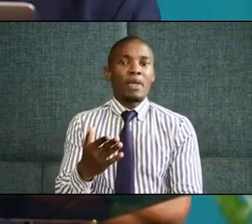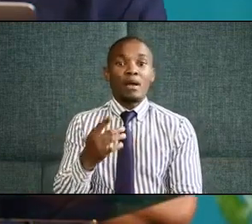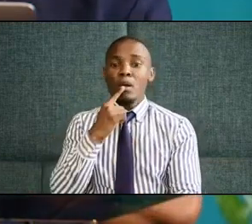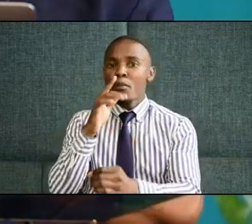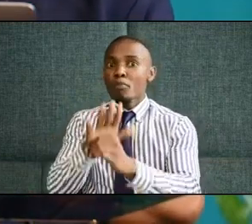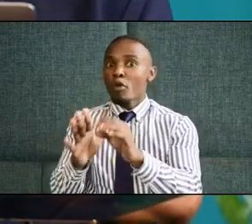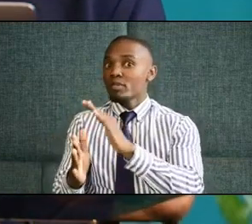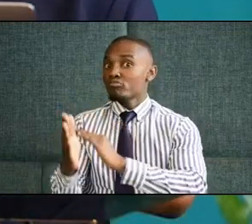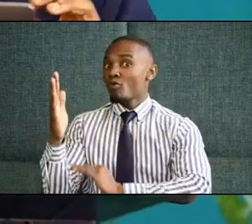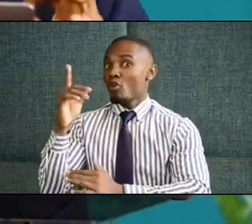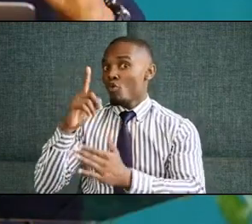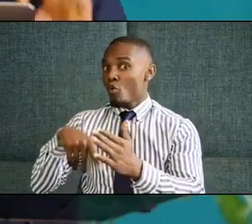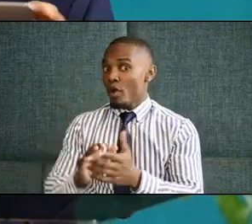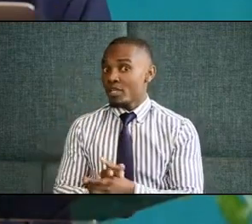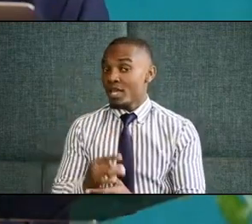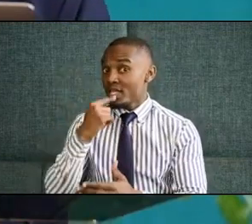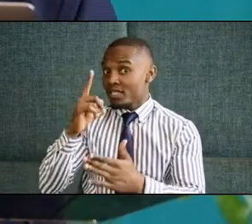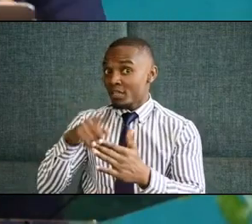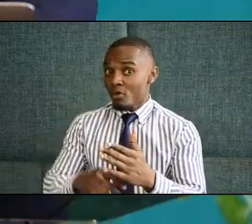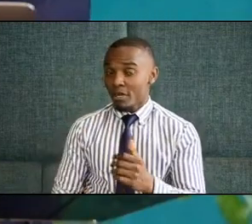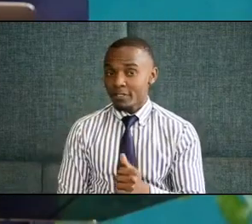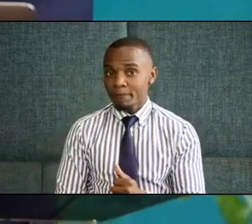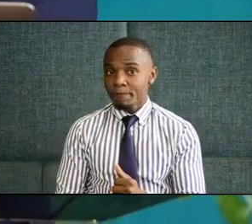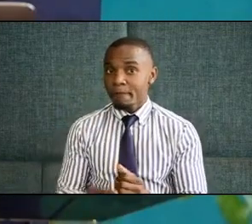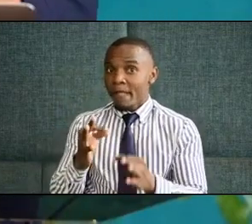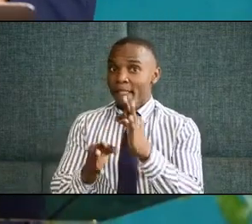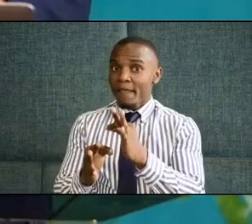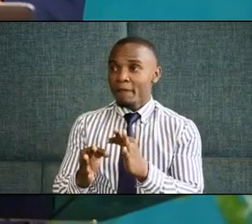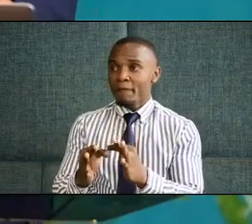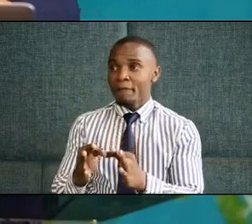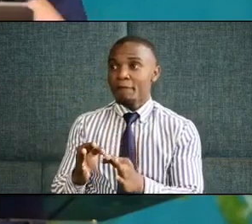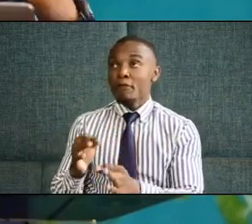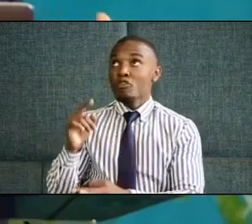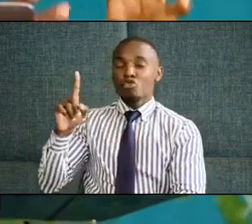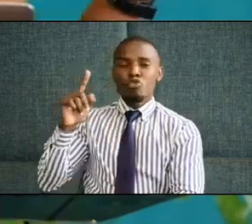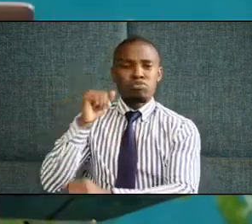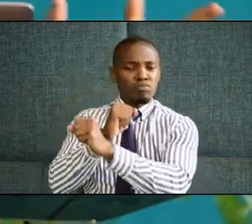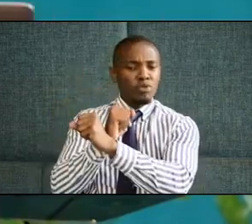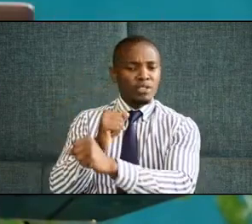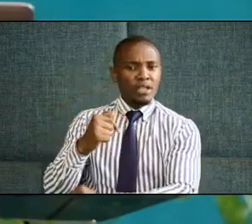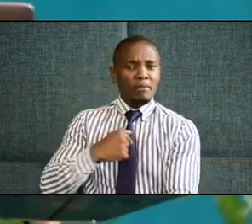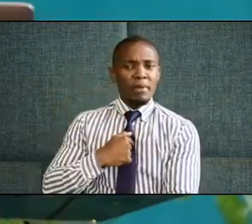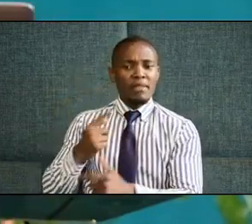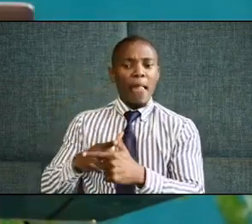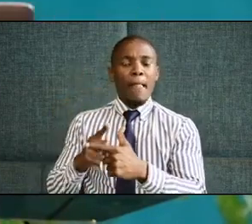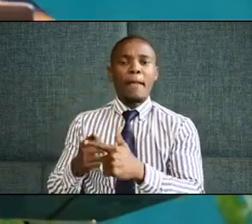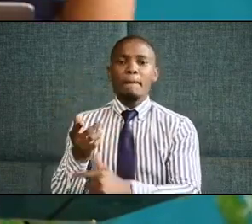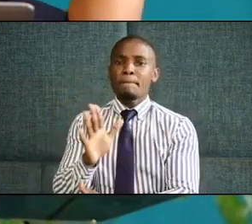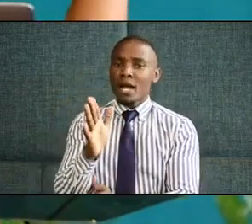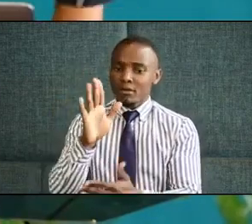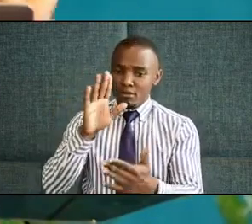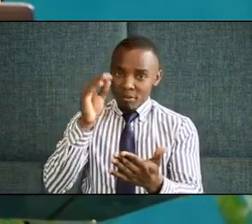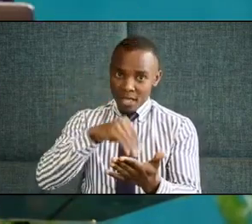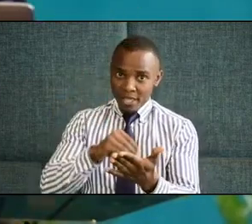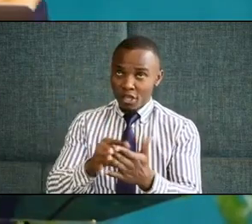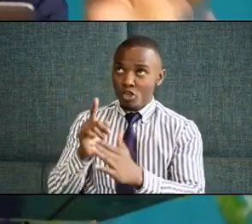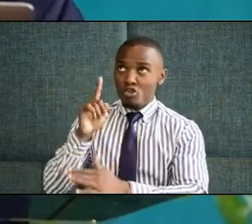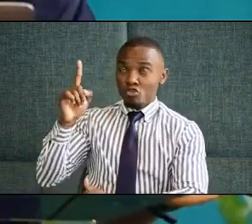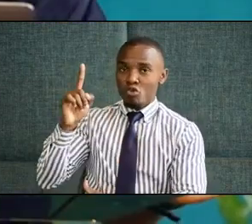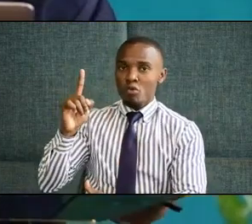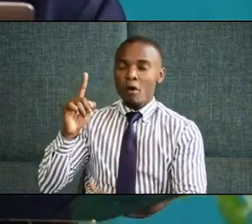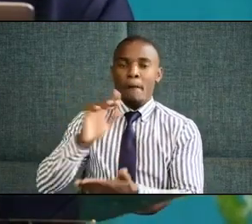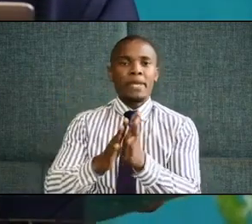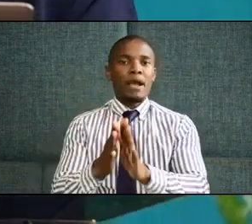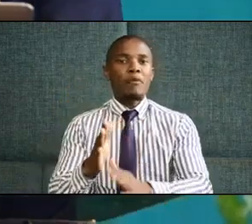to God and he says, "If you only take me and bring me back again, you God, you shall